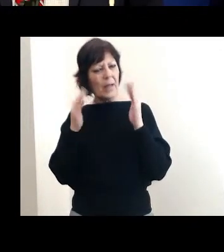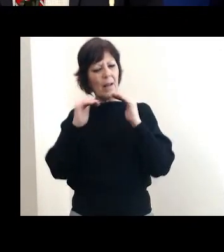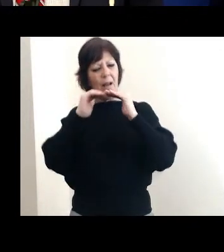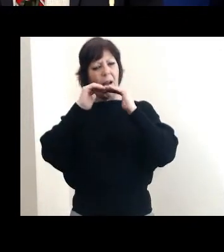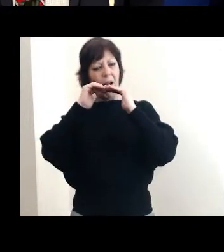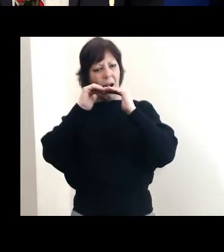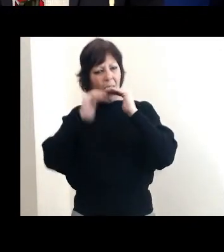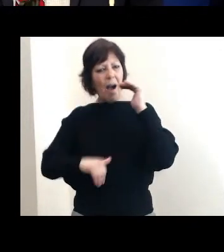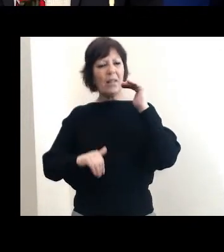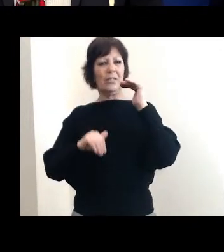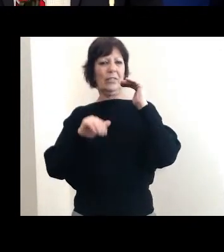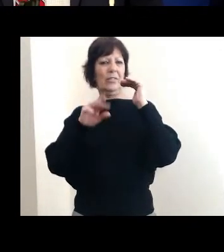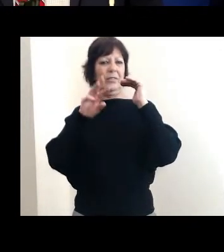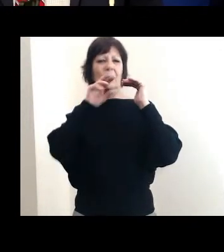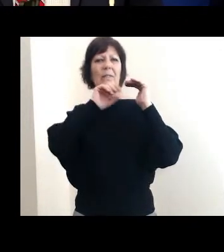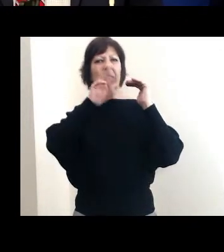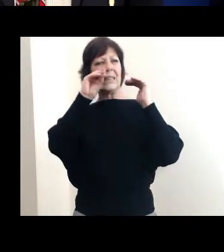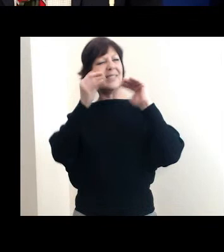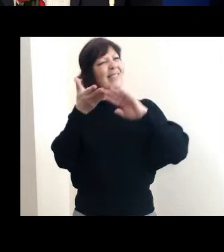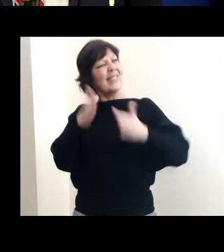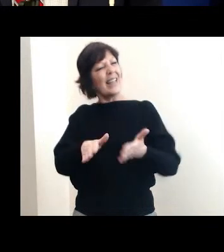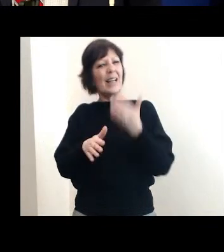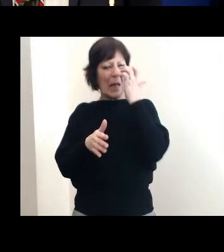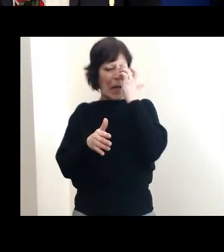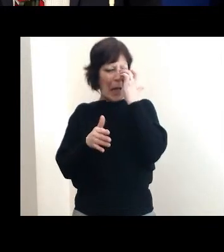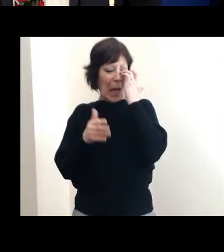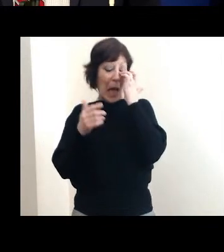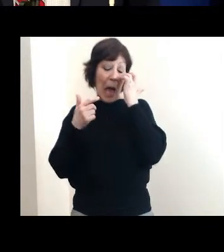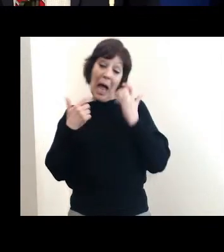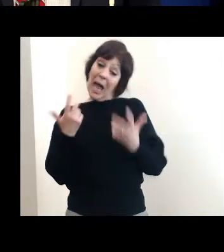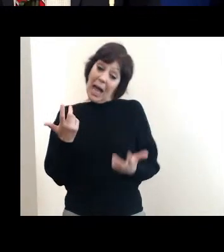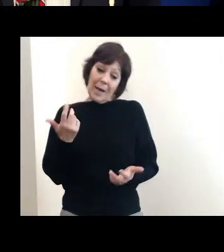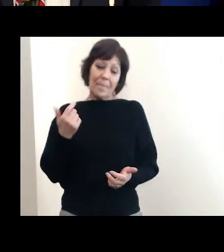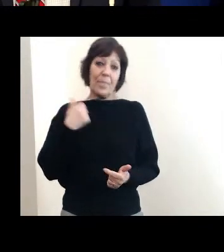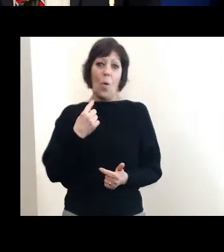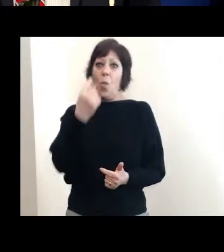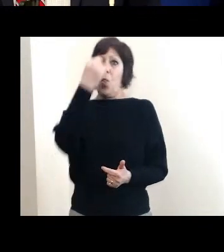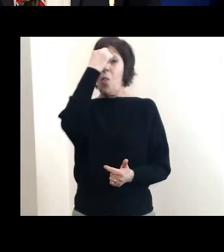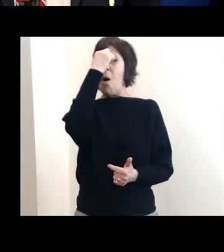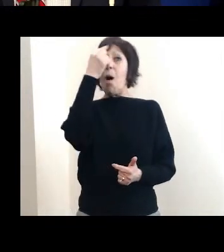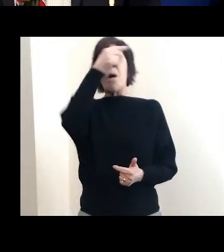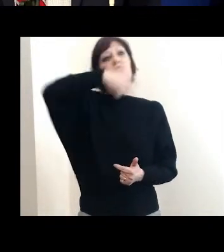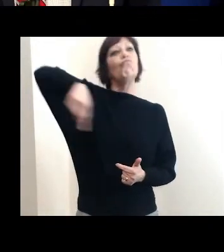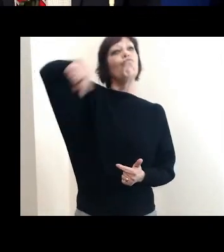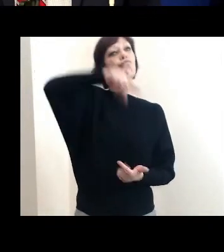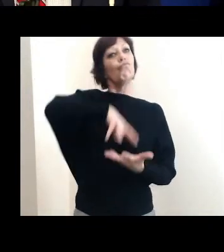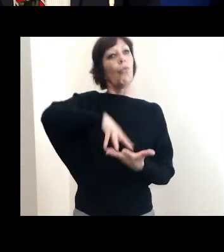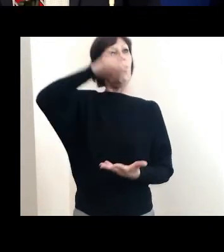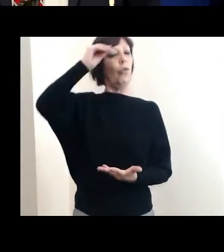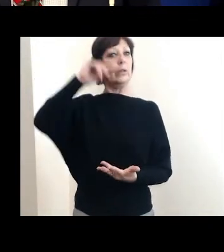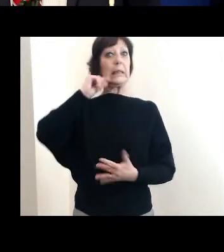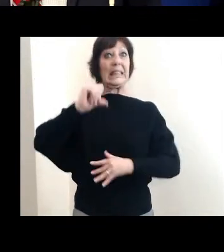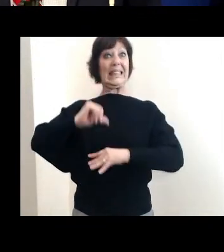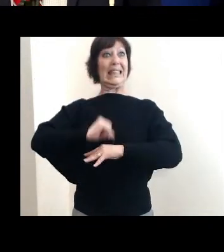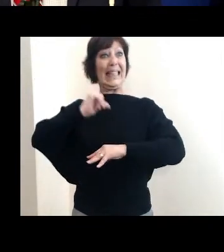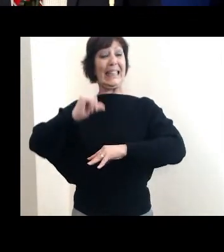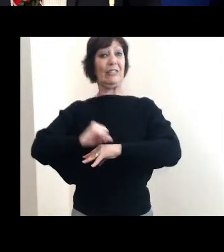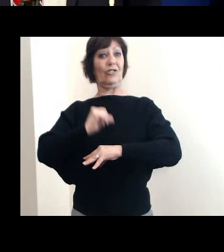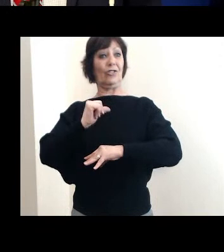pandemic. And I think we hopefully would have learned after the first months of the pandemic how dangerous it could be,